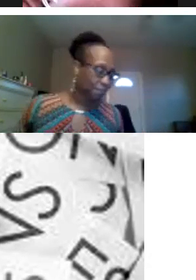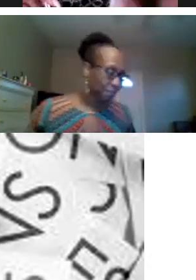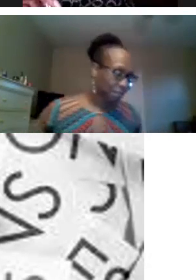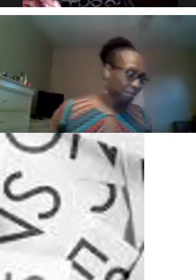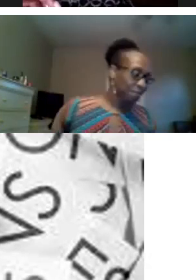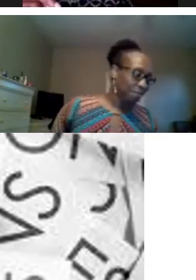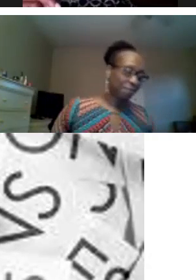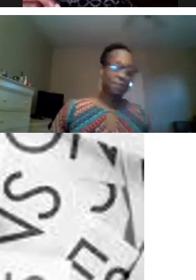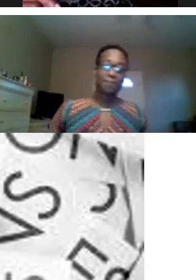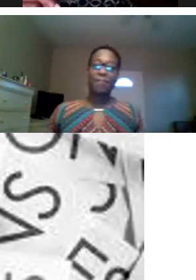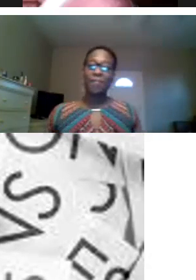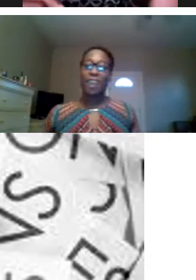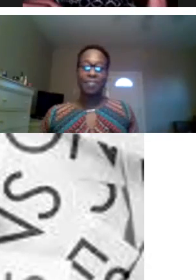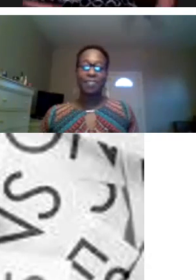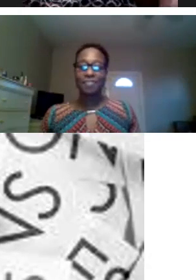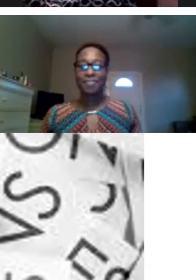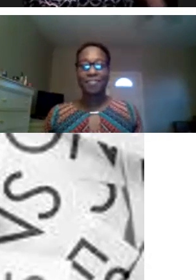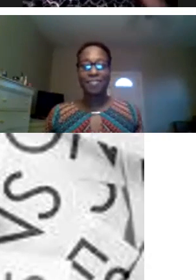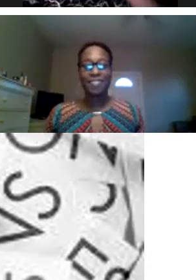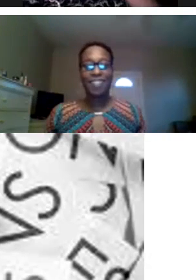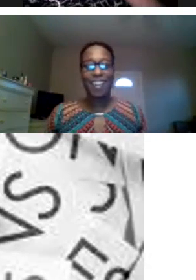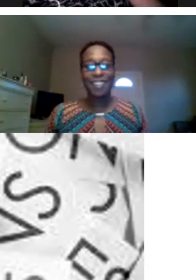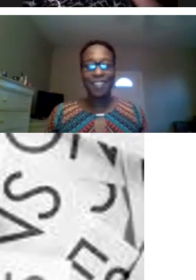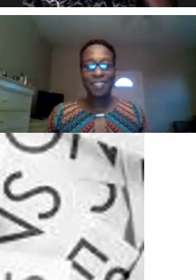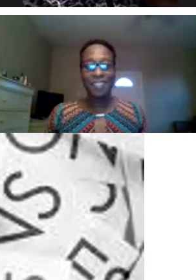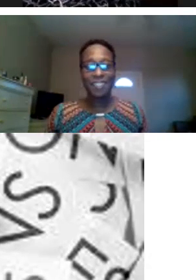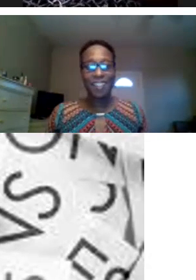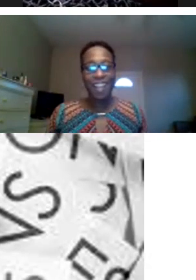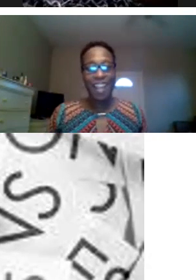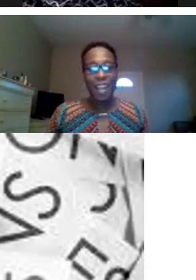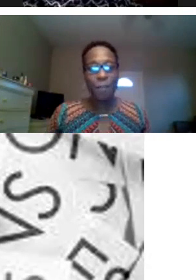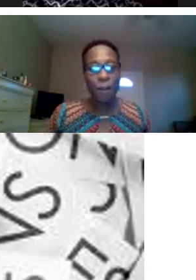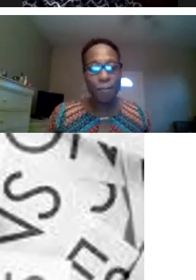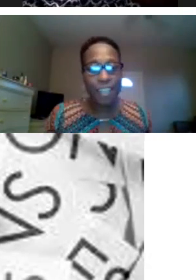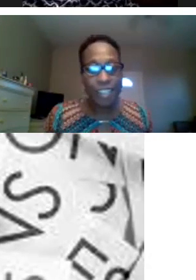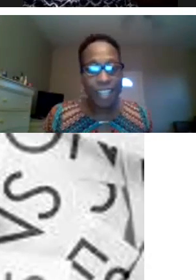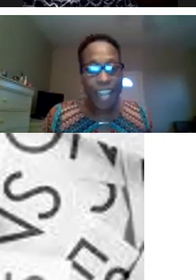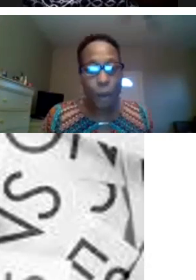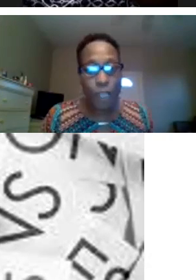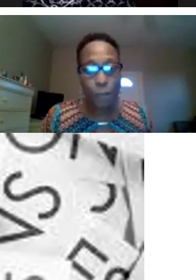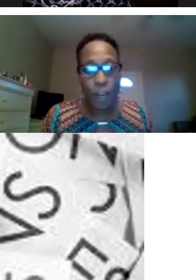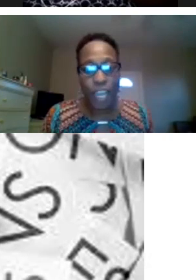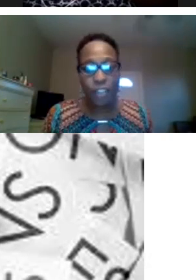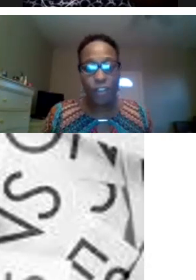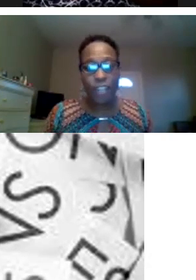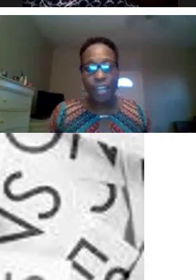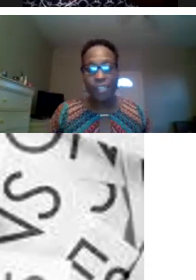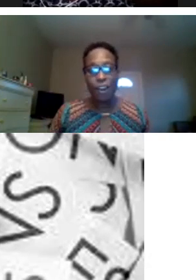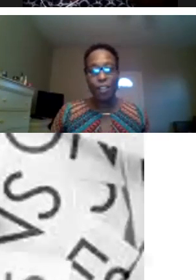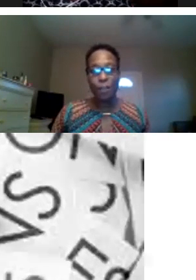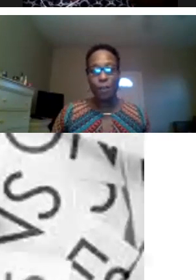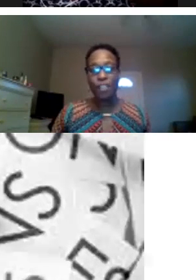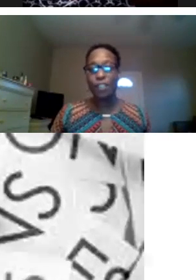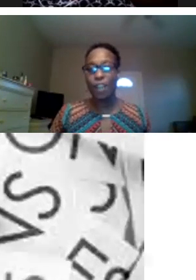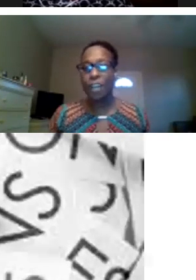don't, yeah. Okay. Got you. And Barb says that they always bring extra index